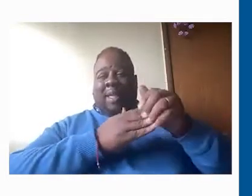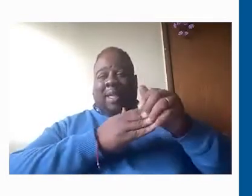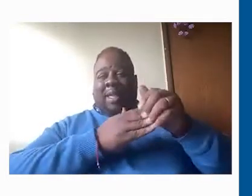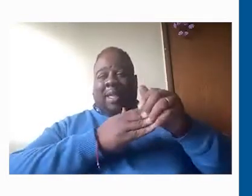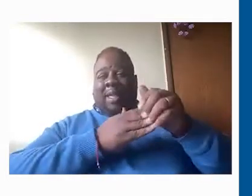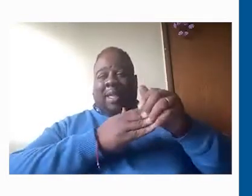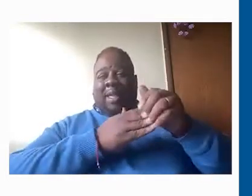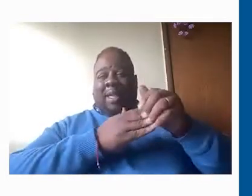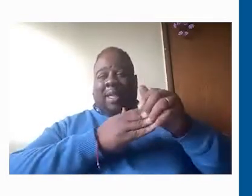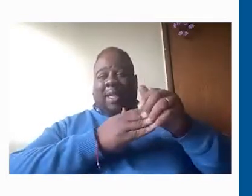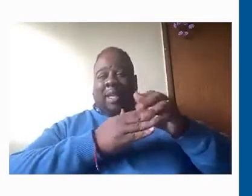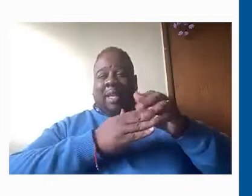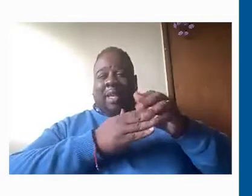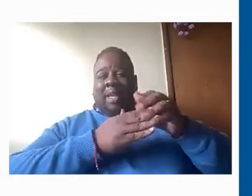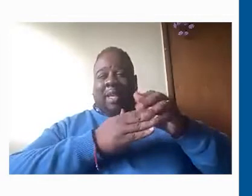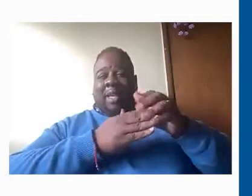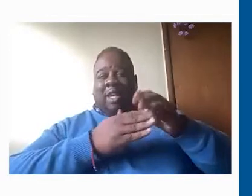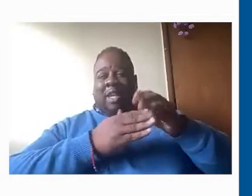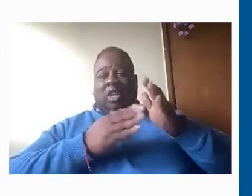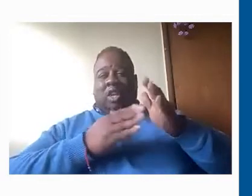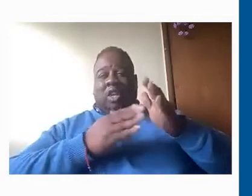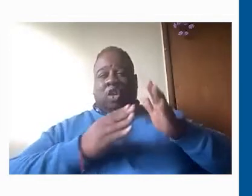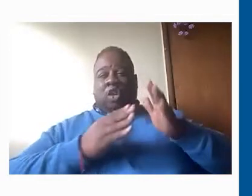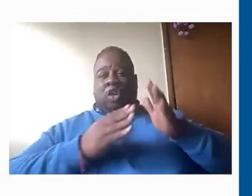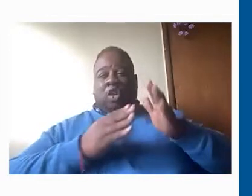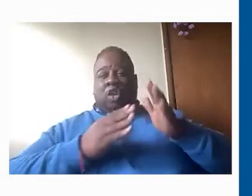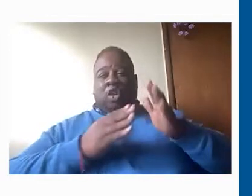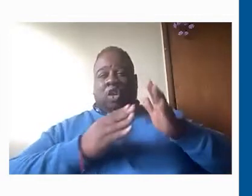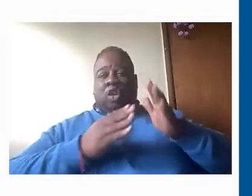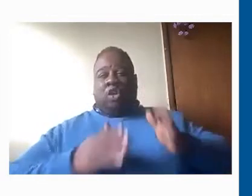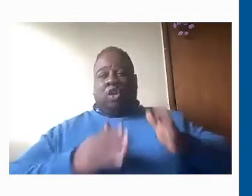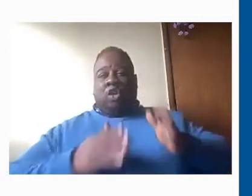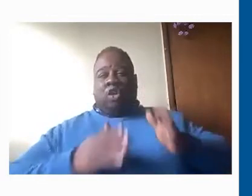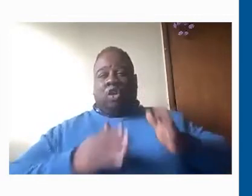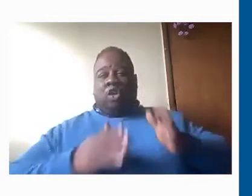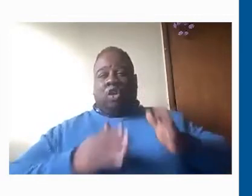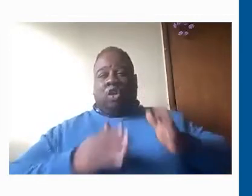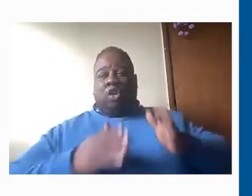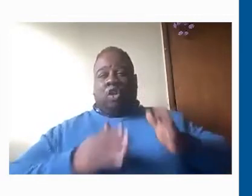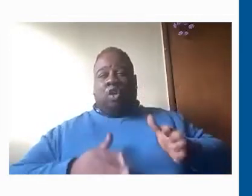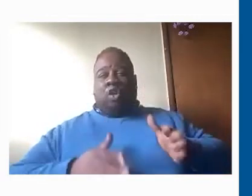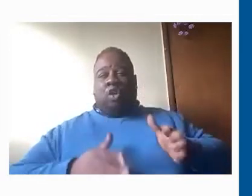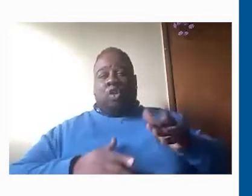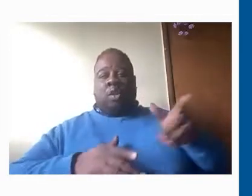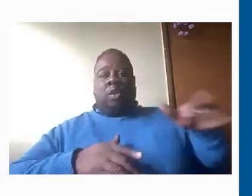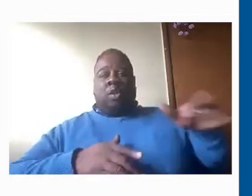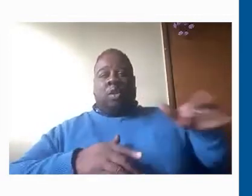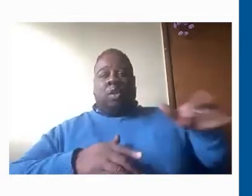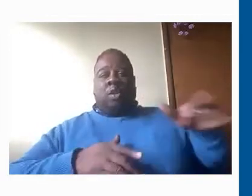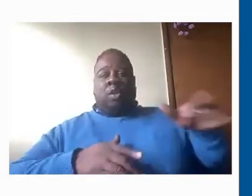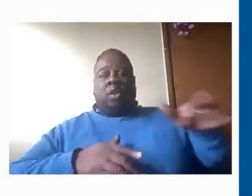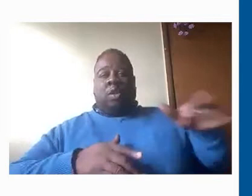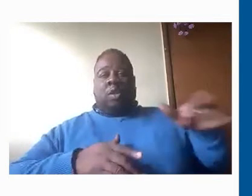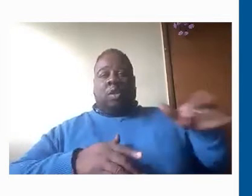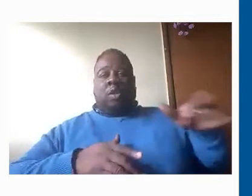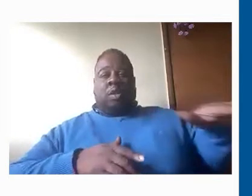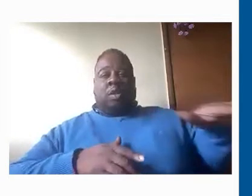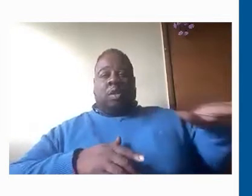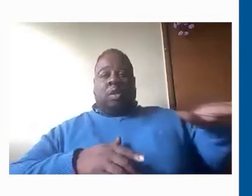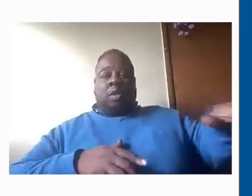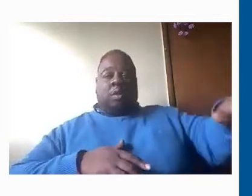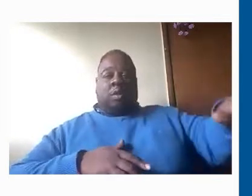and organizations, but that helps prepare staff, services, and also facilities to be prepared for all